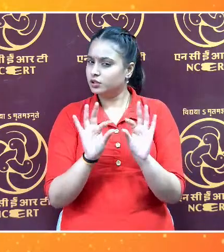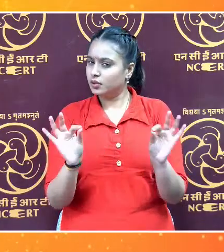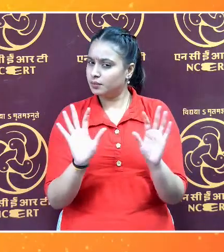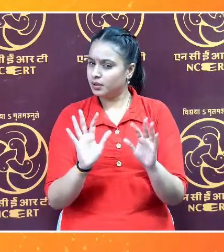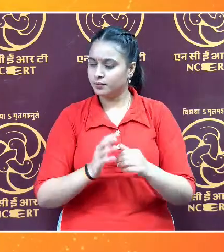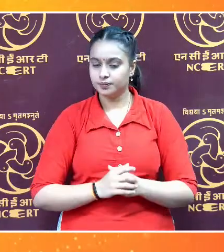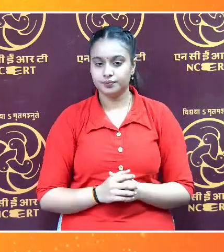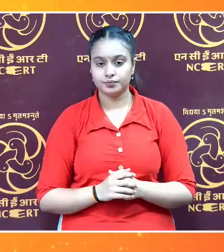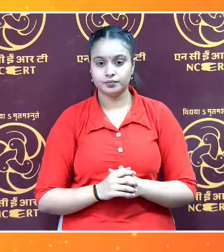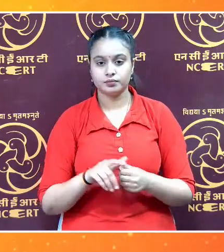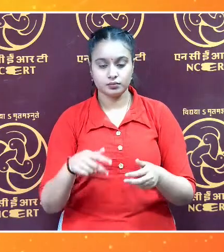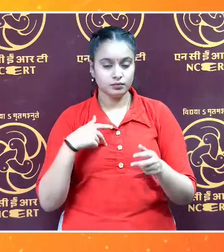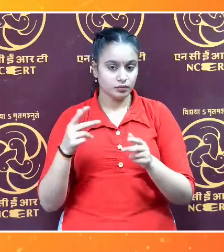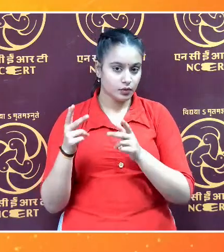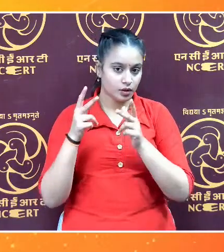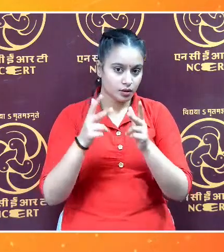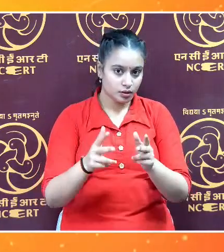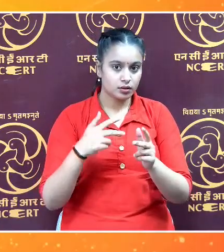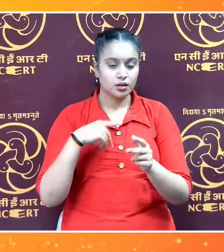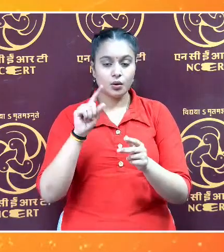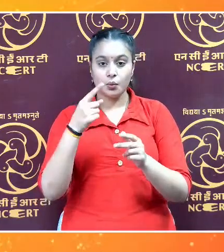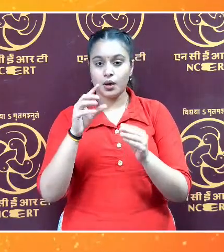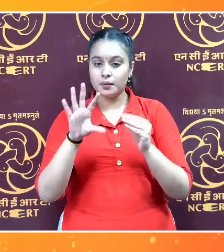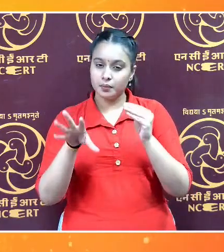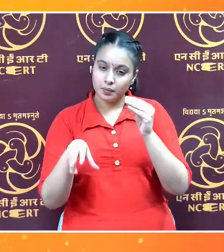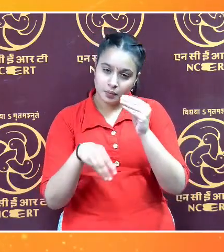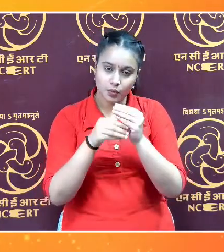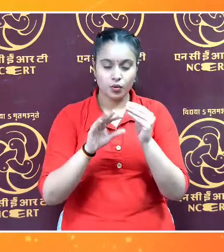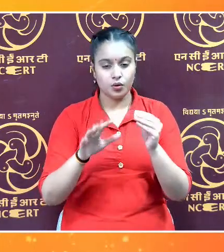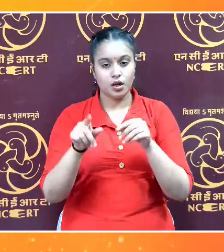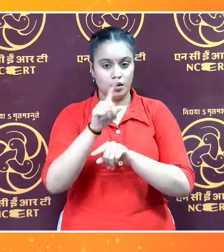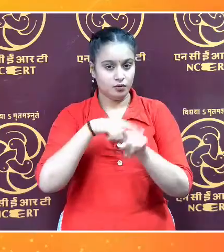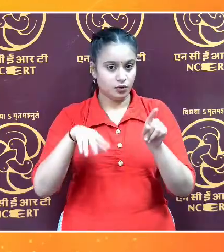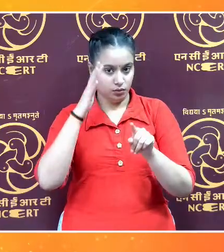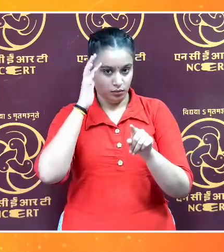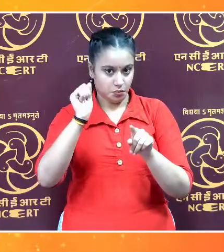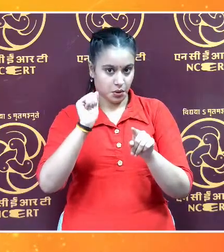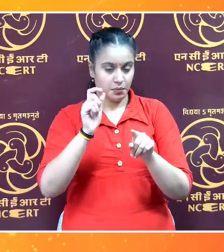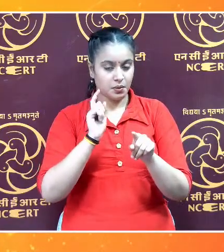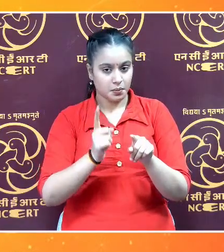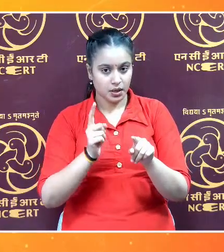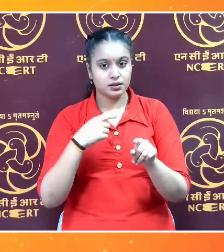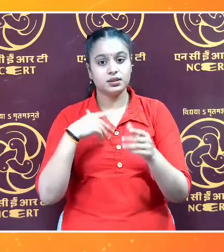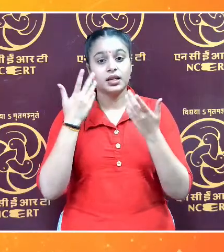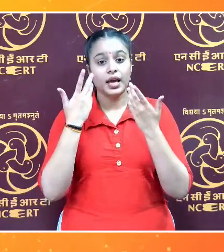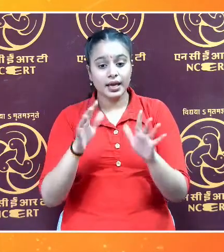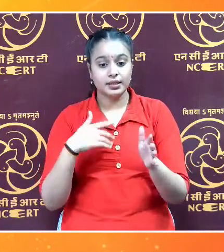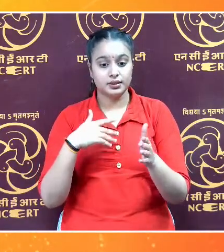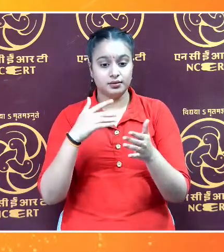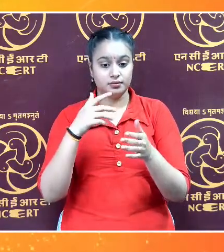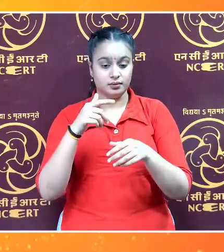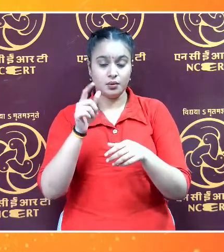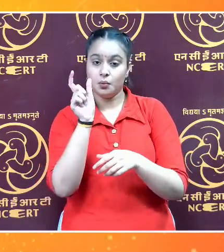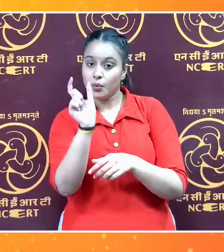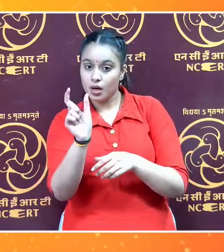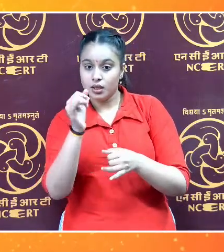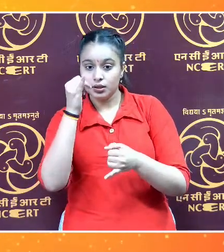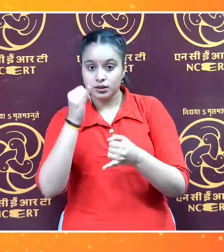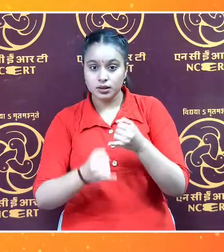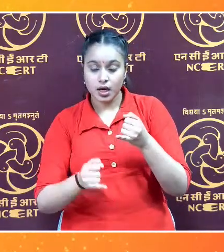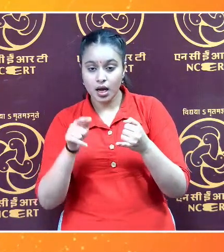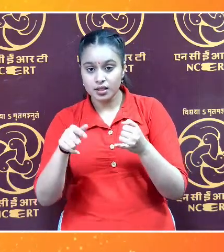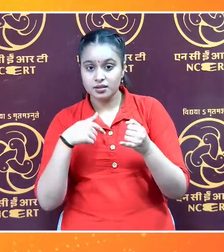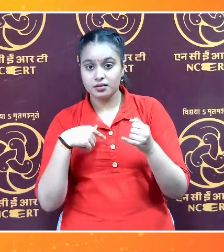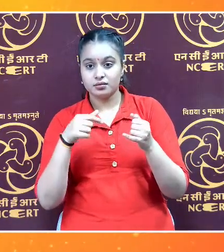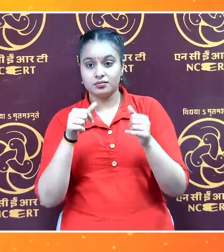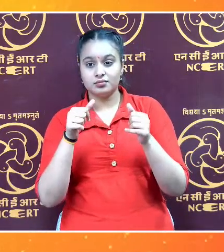Yes. simple. So now I'll tell you, there is one more thing which you have to remember, that when the word is ending with a consonant